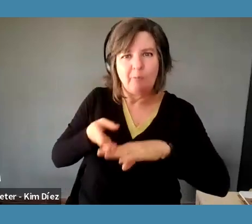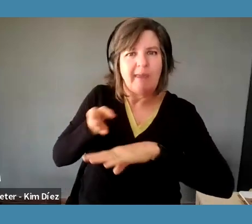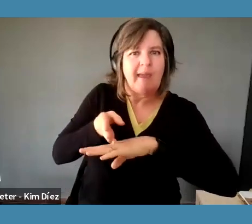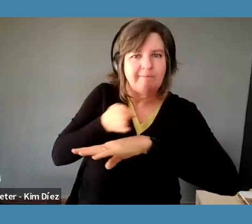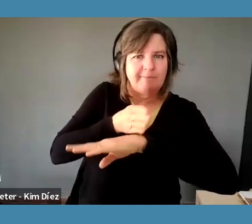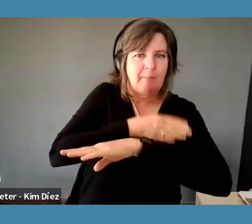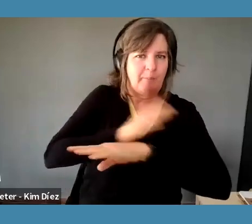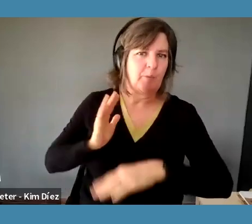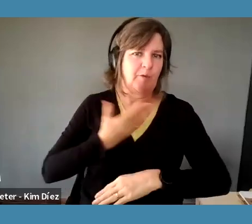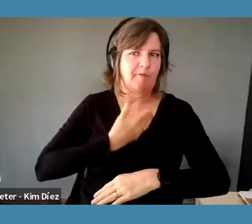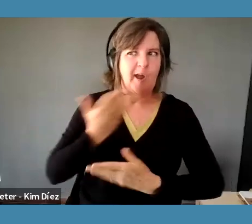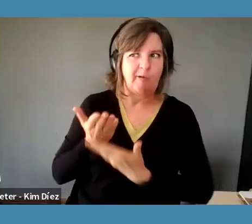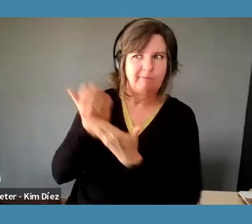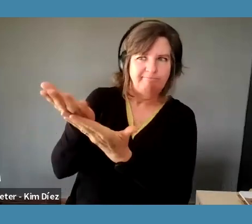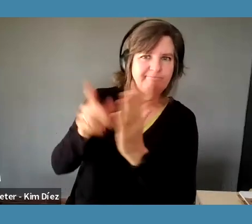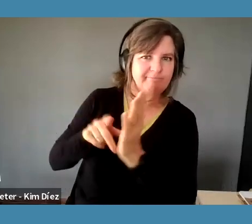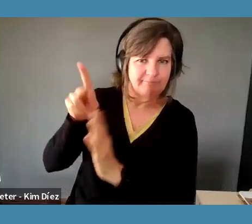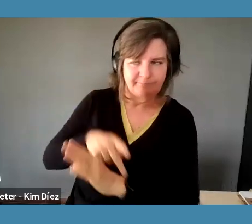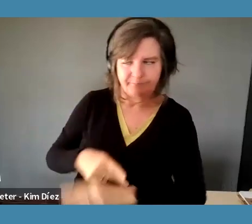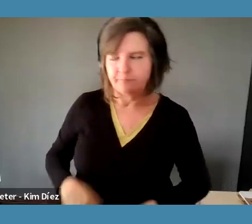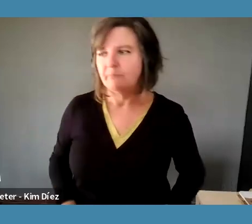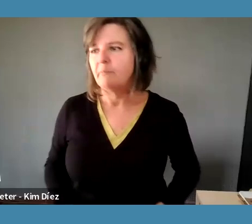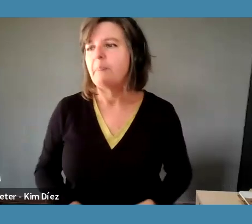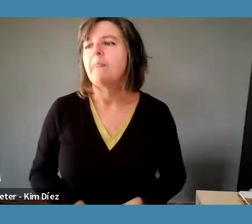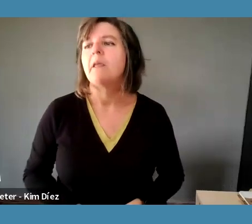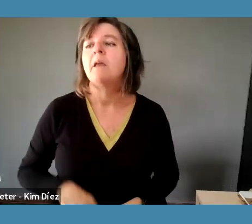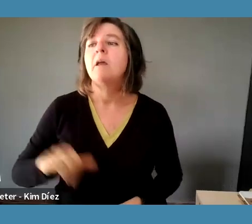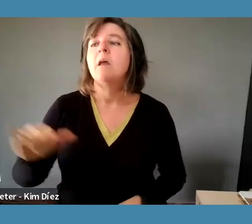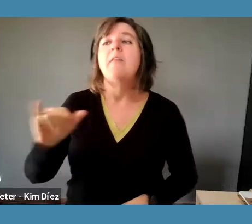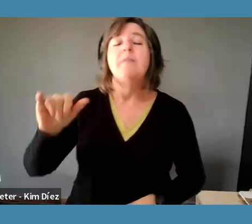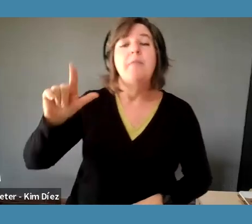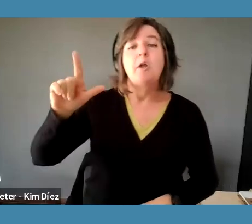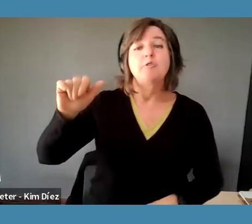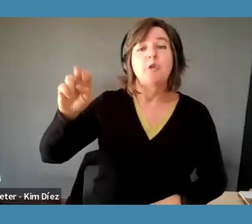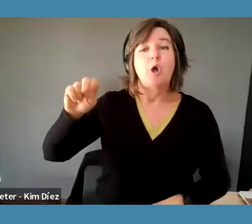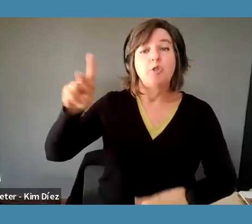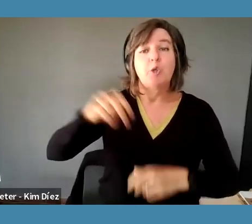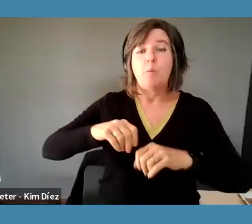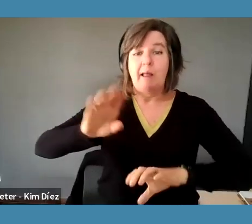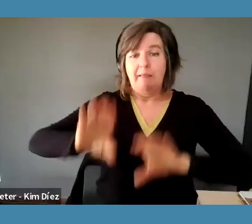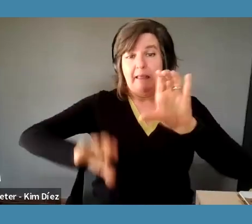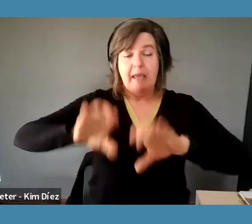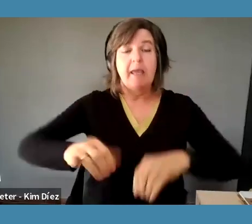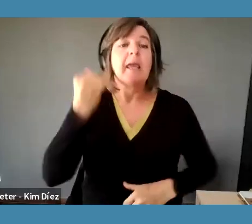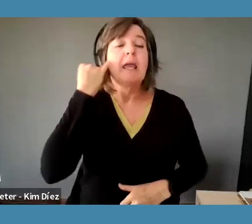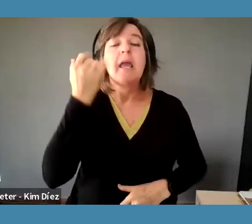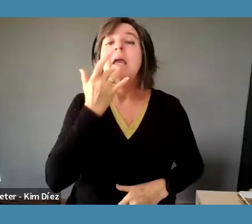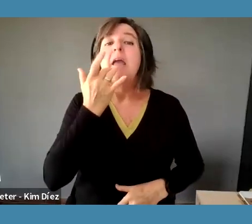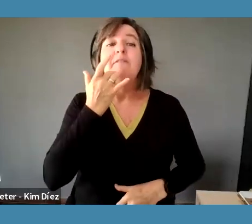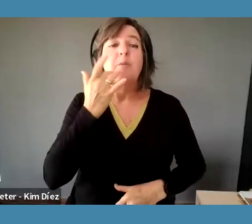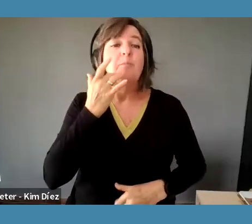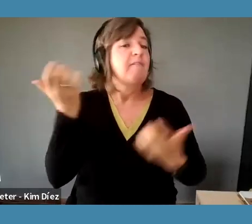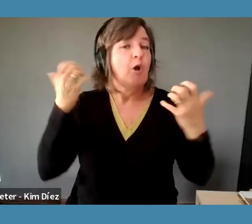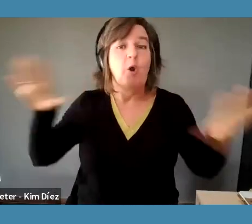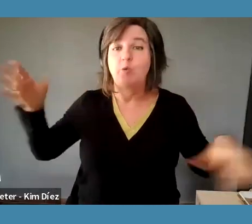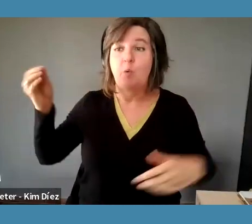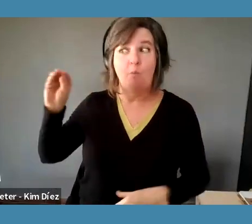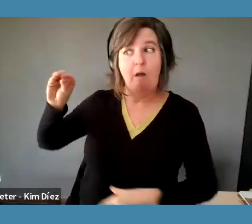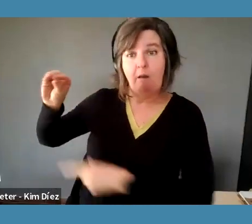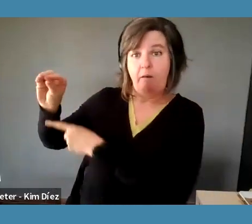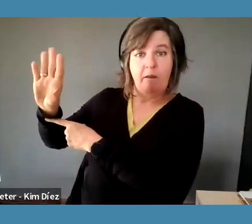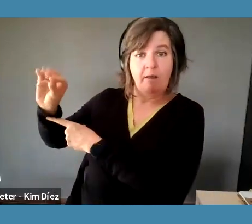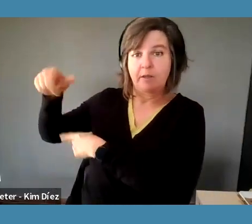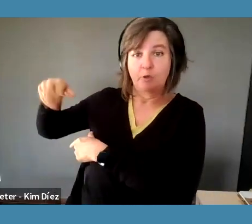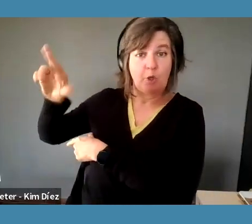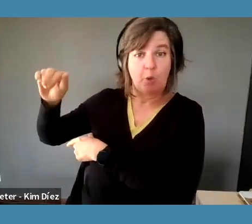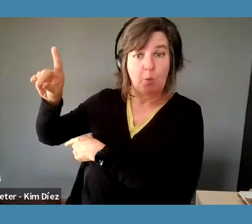we offer. There's also a link to the survey in the chat if you prefer not to use a QR code. You